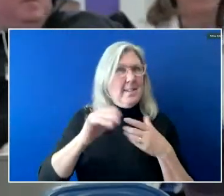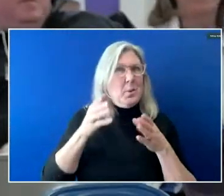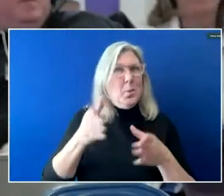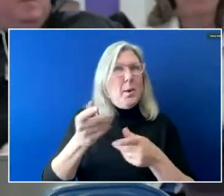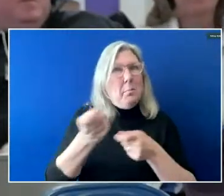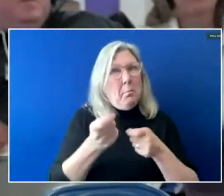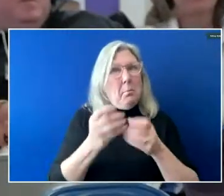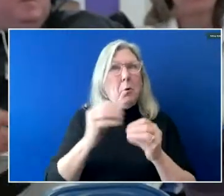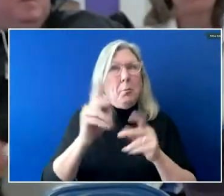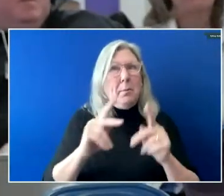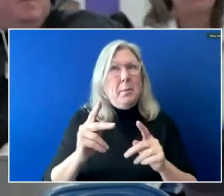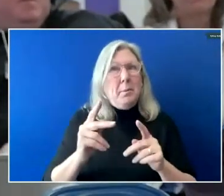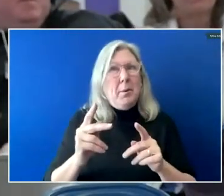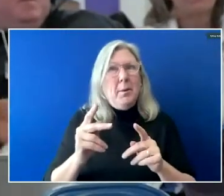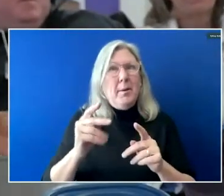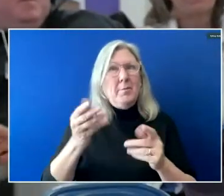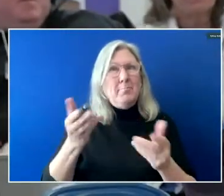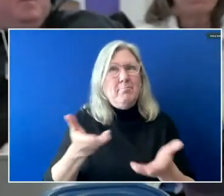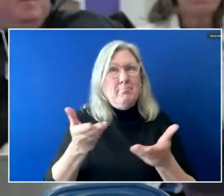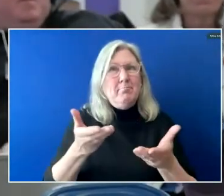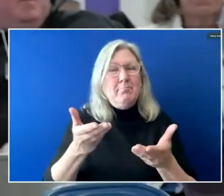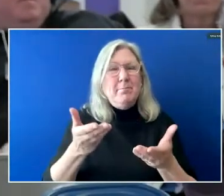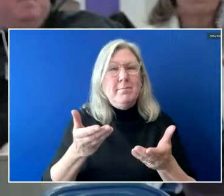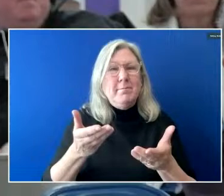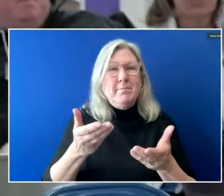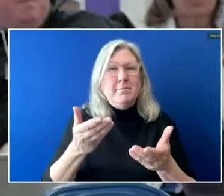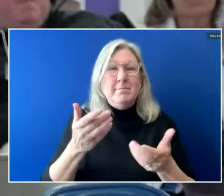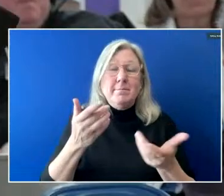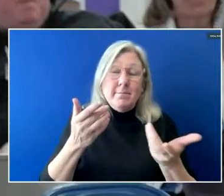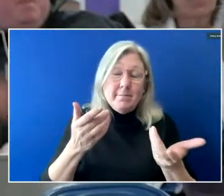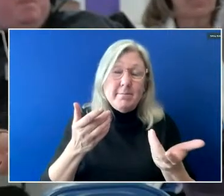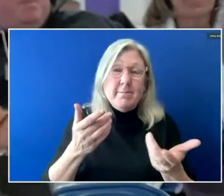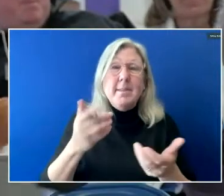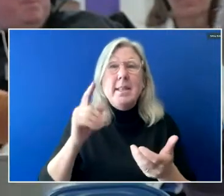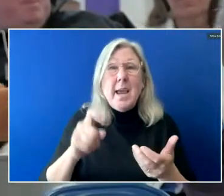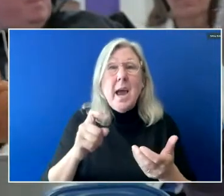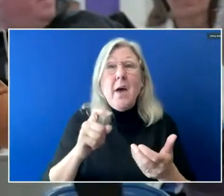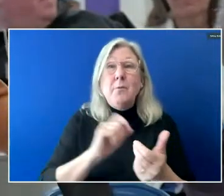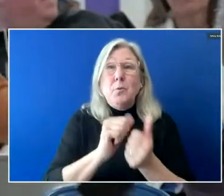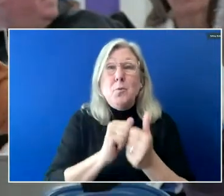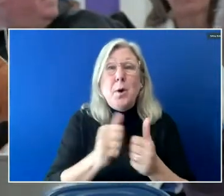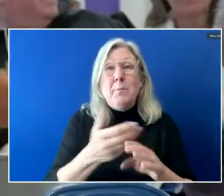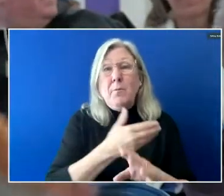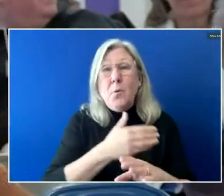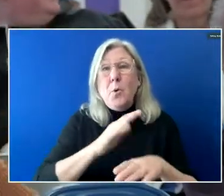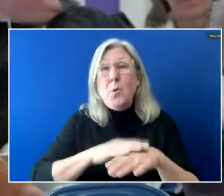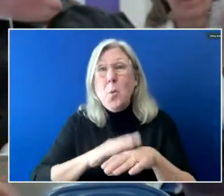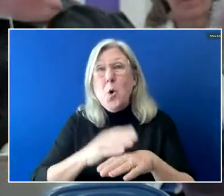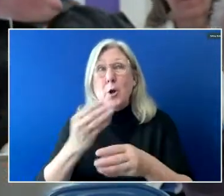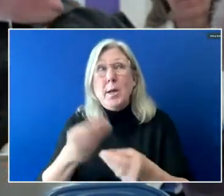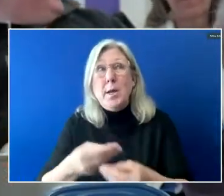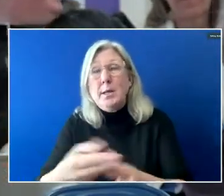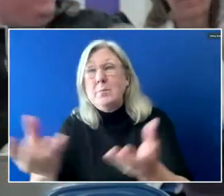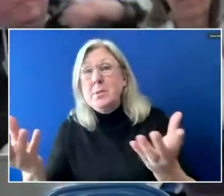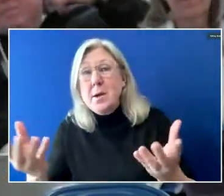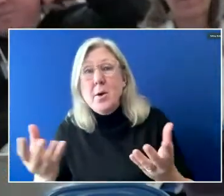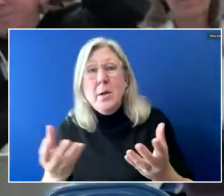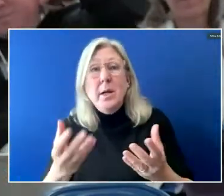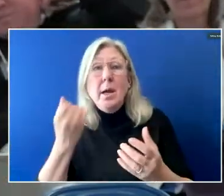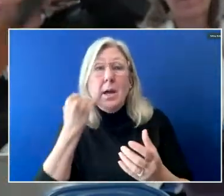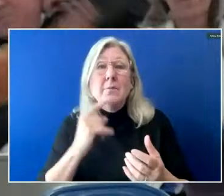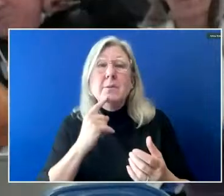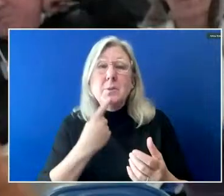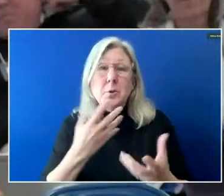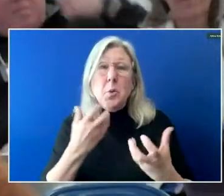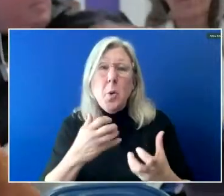RTM partly because they have to run before the warning comes out if we're serious about having this room be full and especially have it be